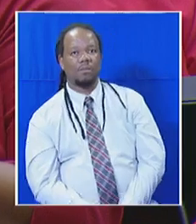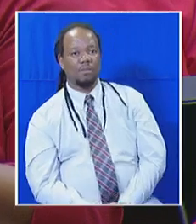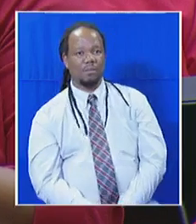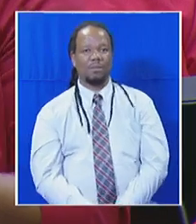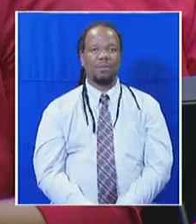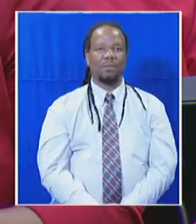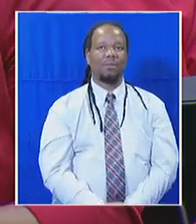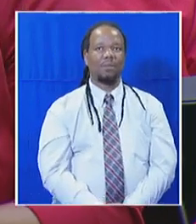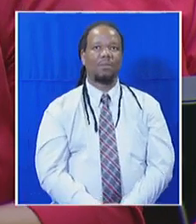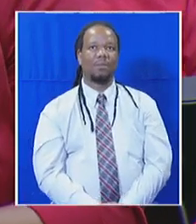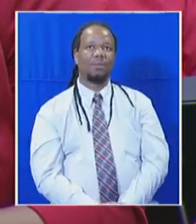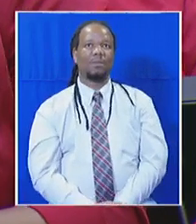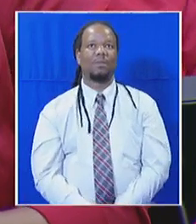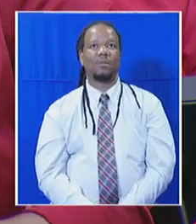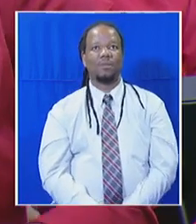tla bua puo ya gago.